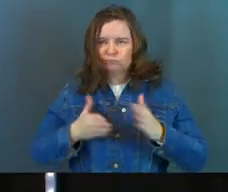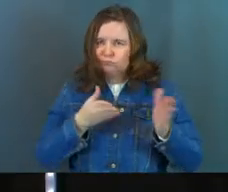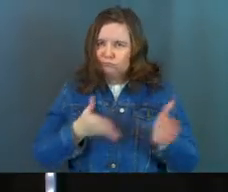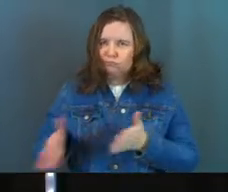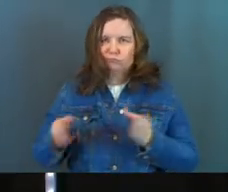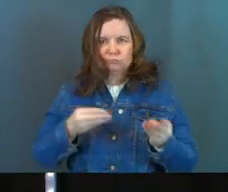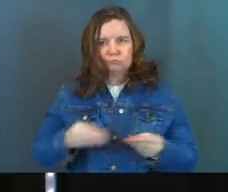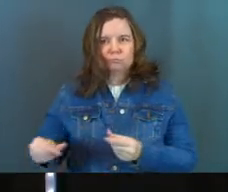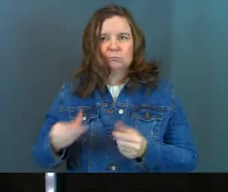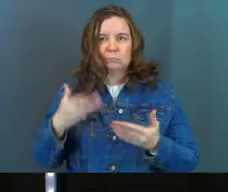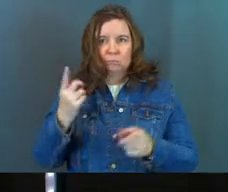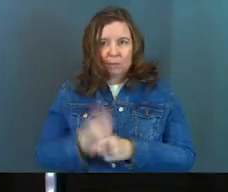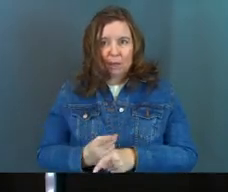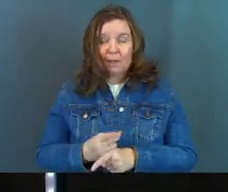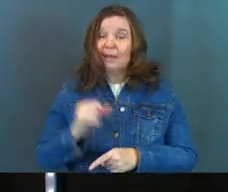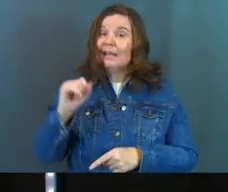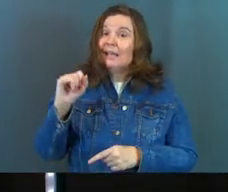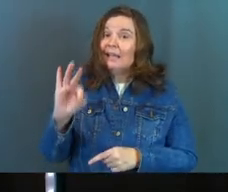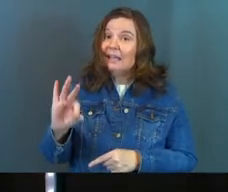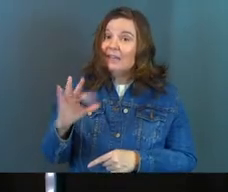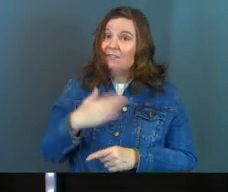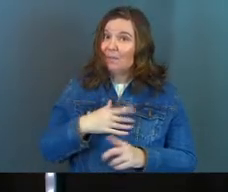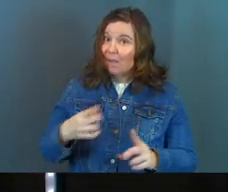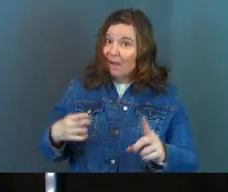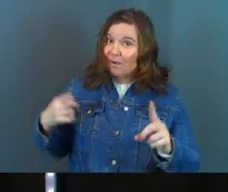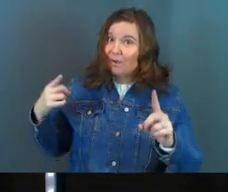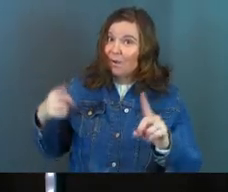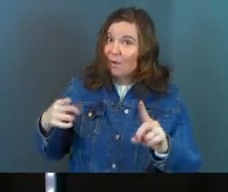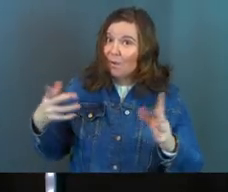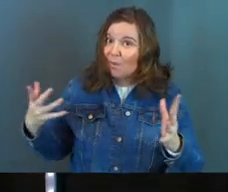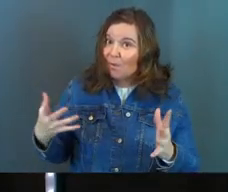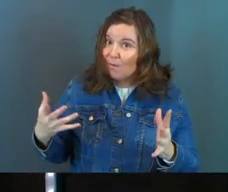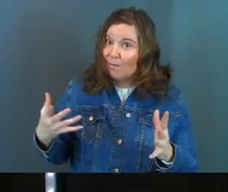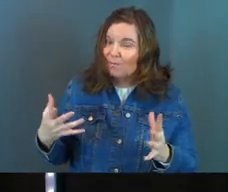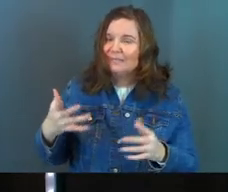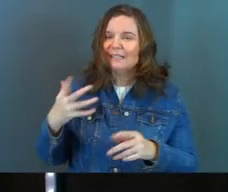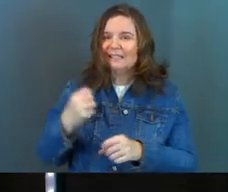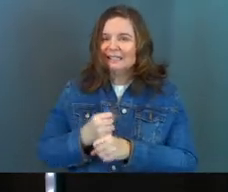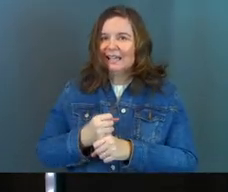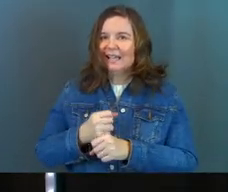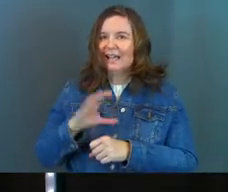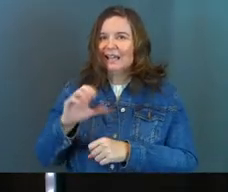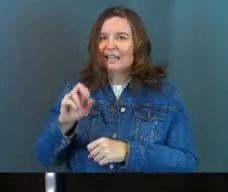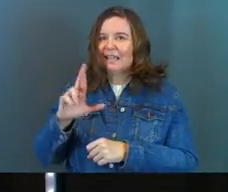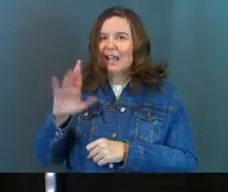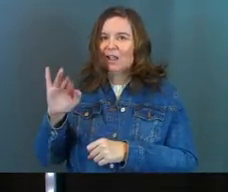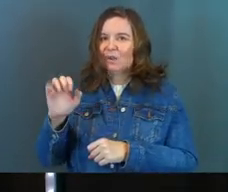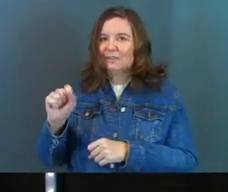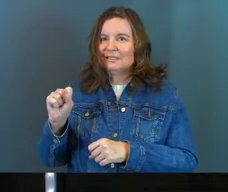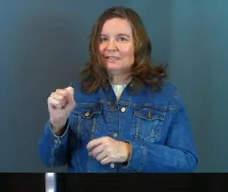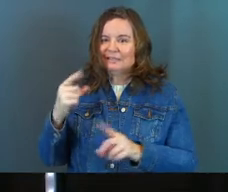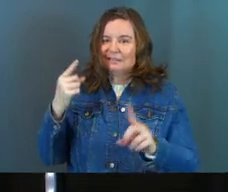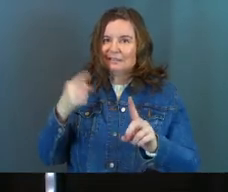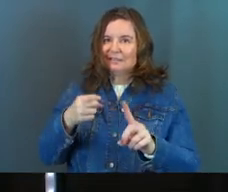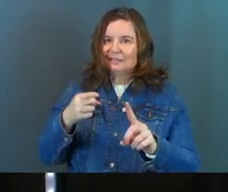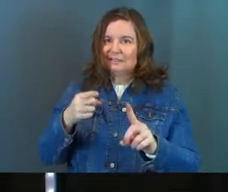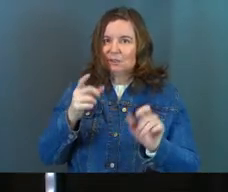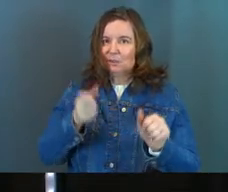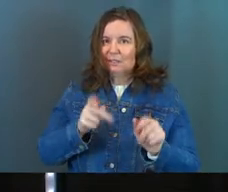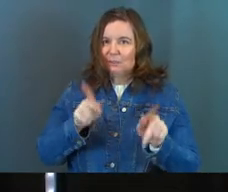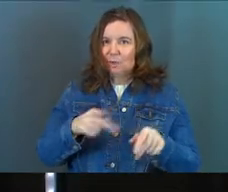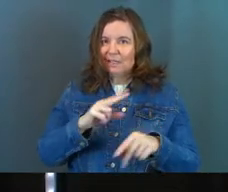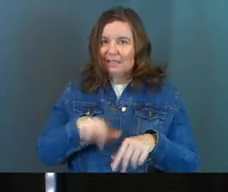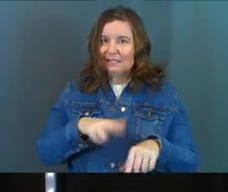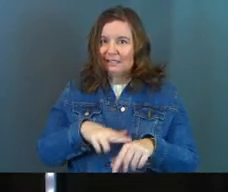this right. If my goal is getting calories to every single individual in this